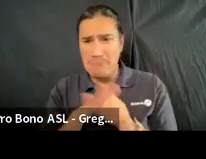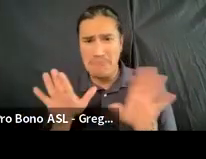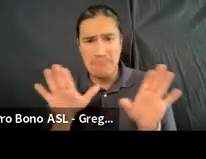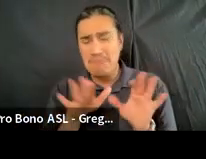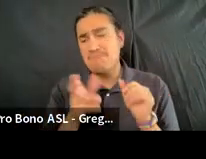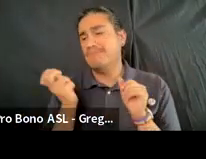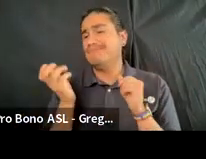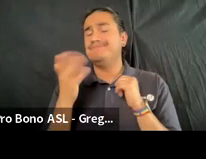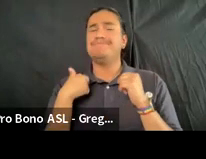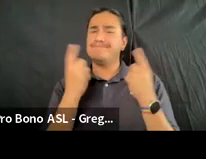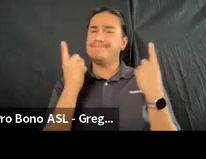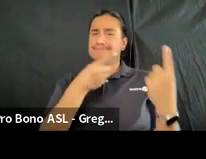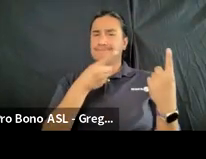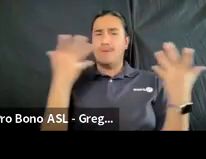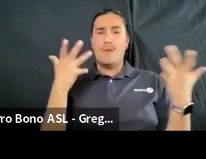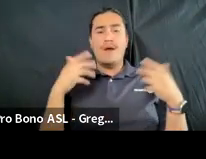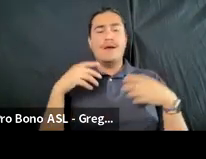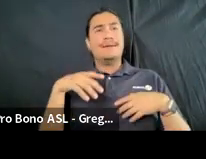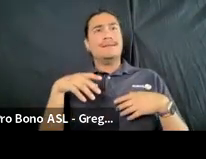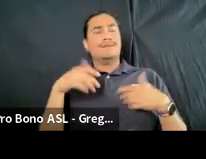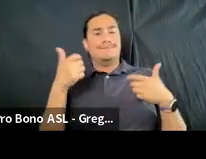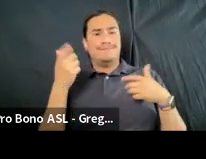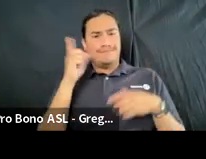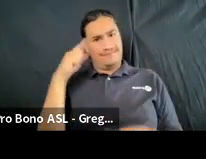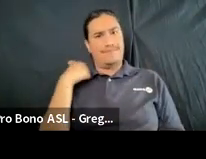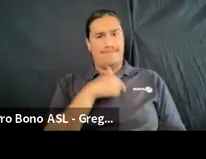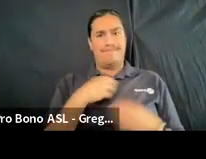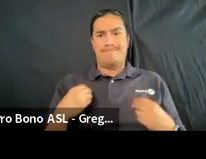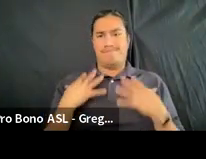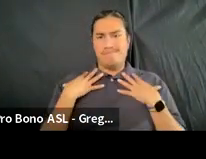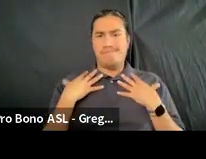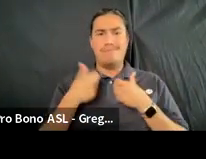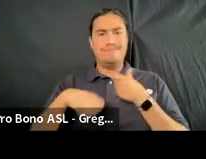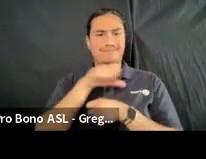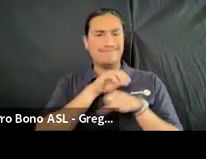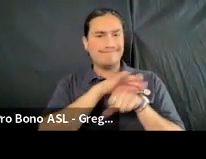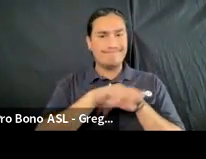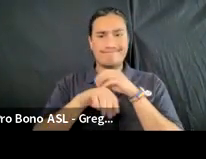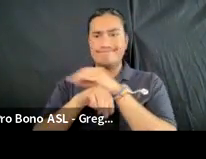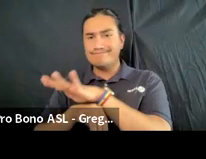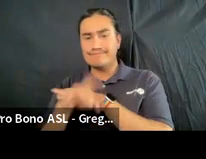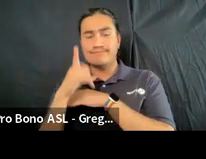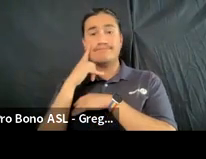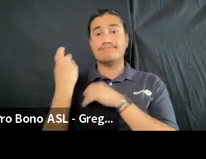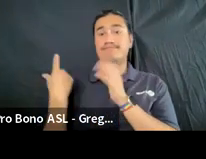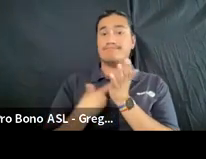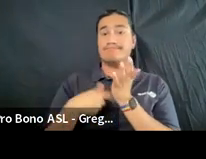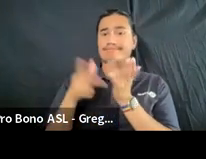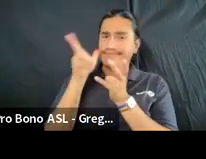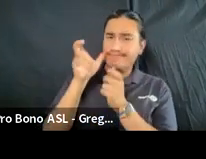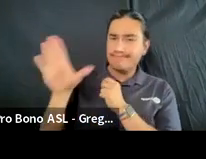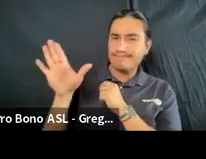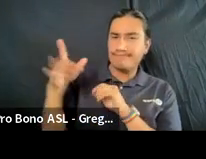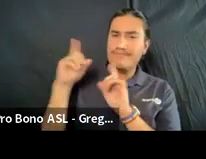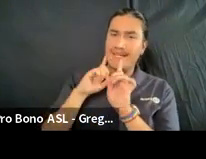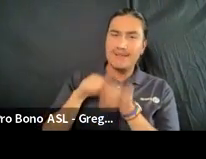You know, what I'm really looking for is, you know, for us to inspire each other, because sometimes we hear someone give a specific example